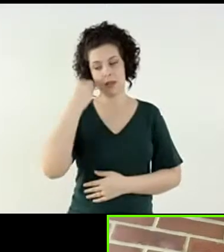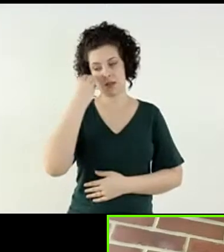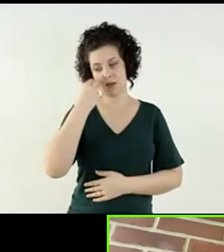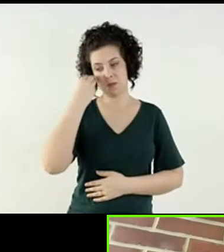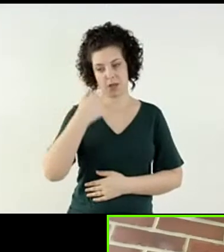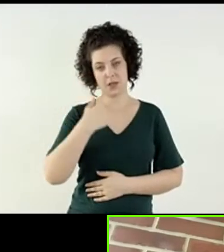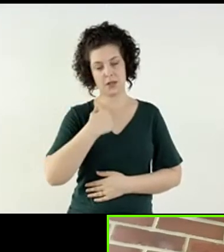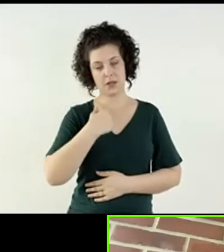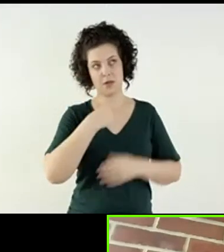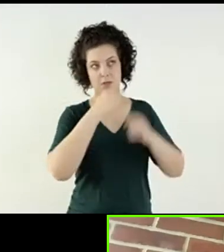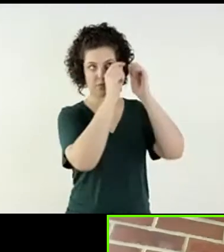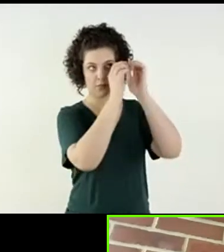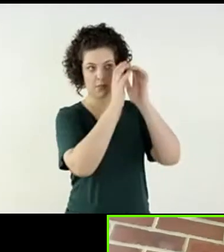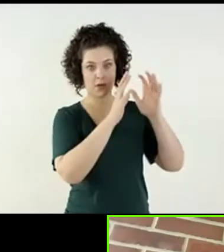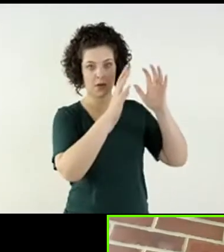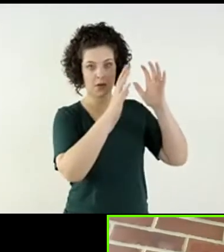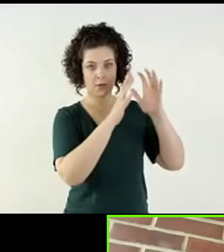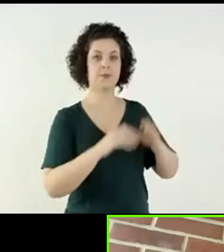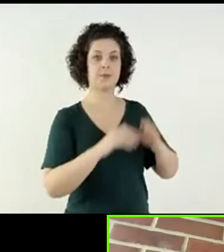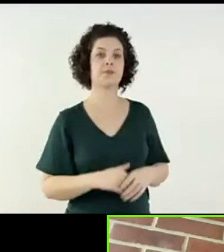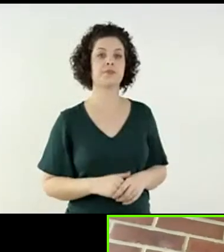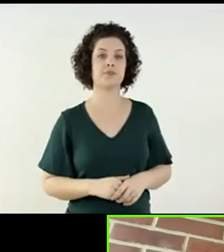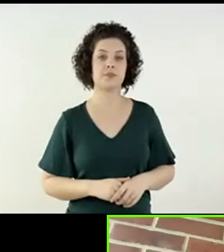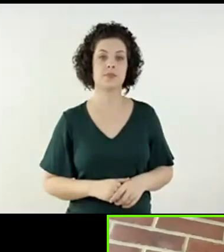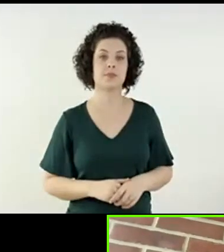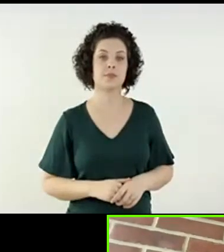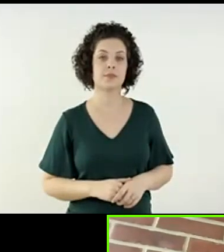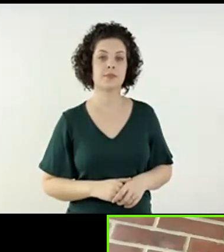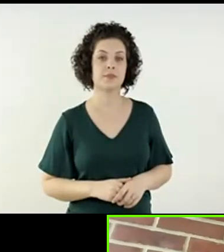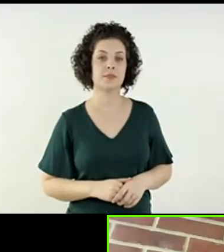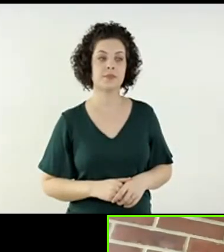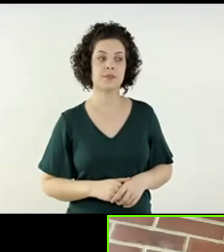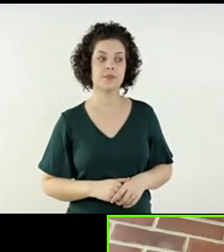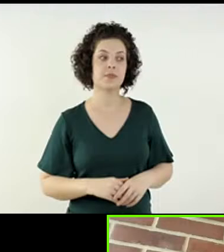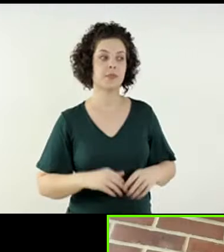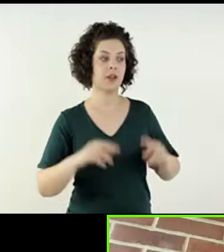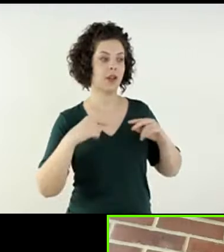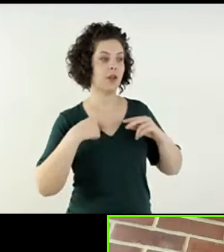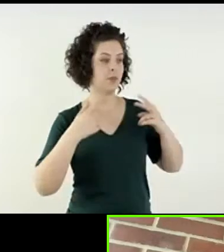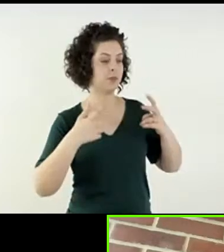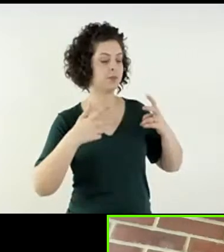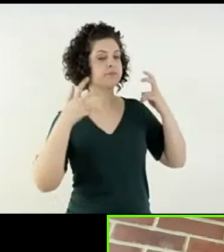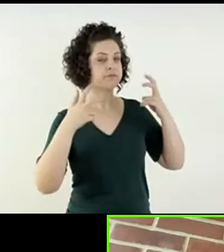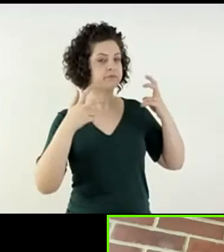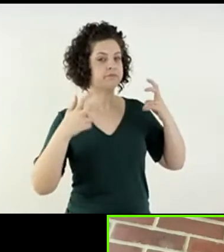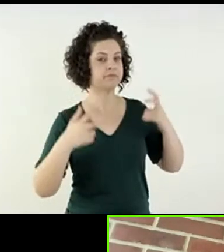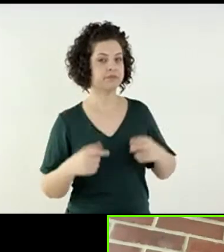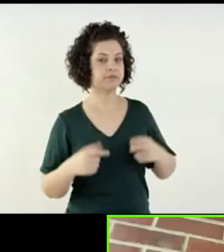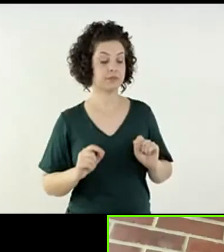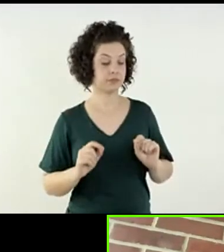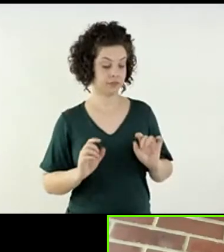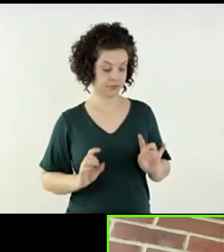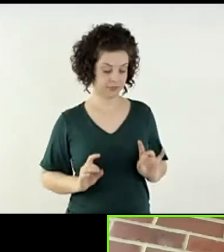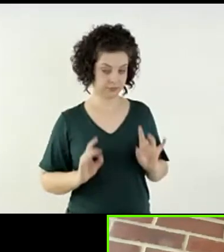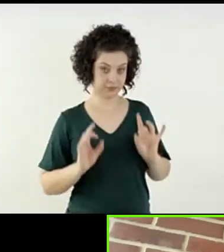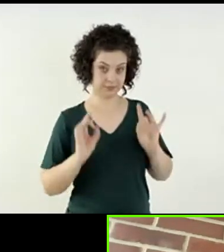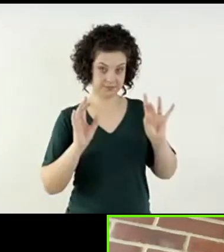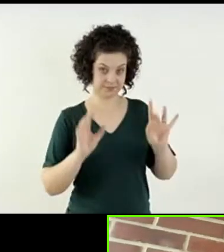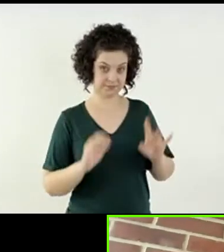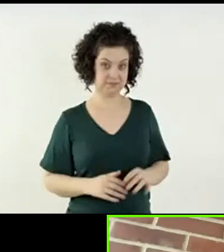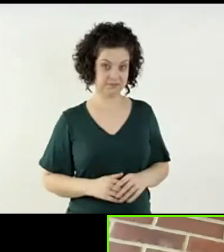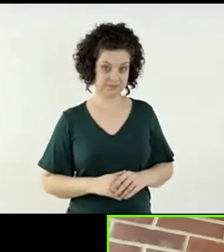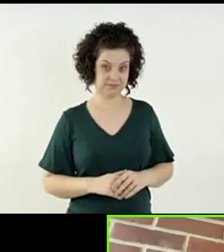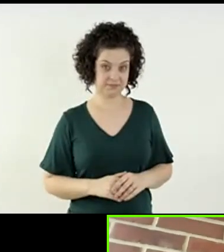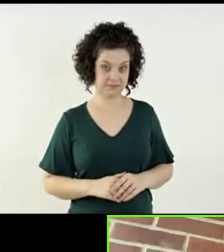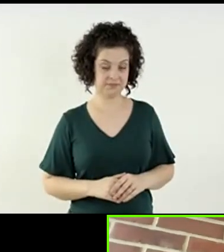and I can acknowledge my own and should acknowledge my own privilege. So, you know, I want to start by saying that there can and should